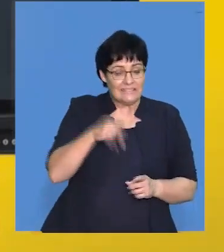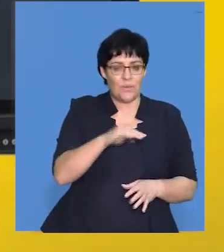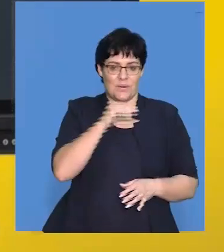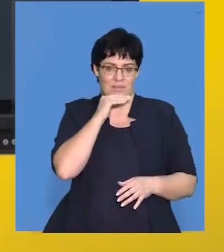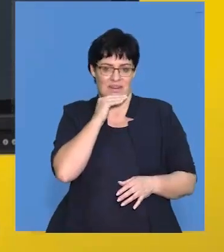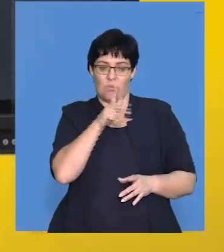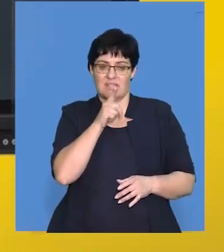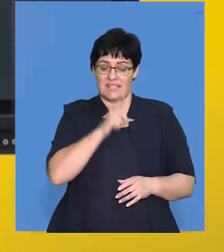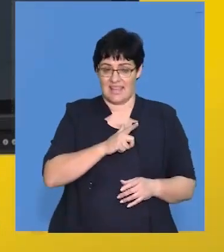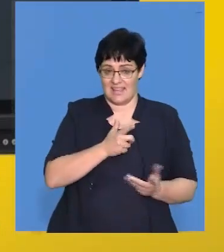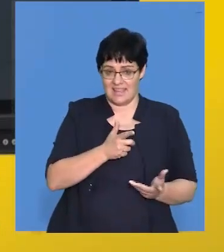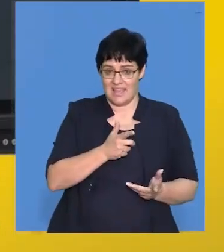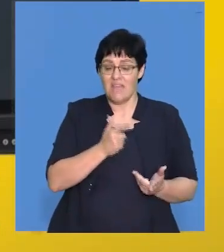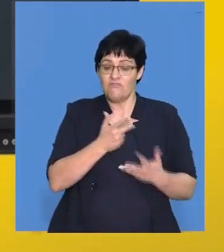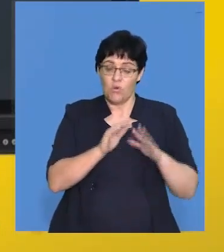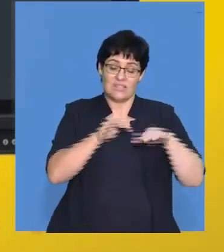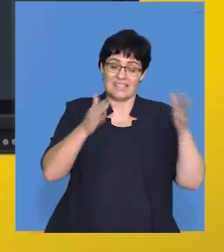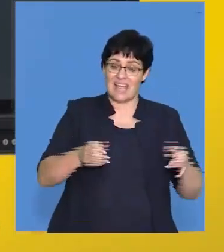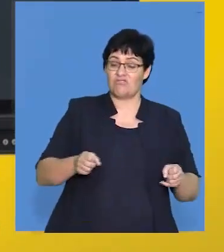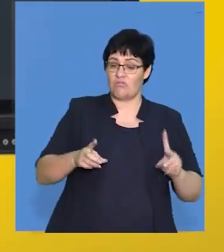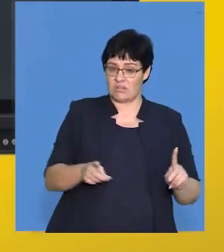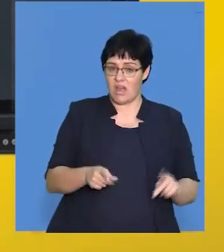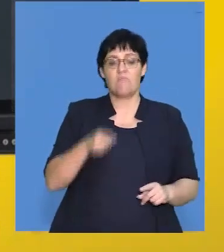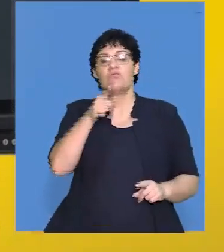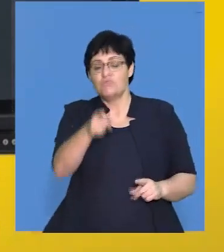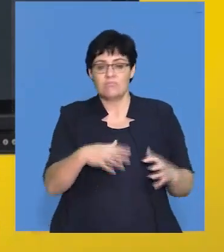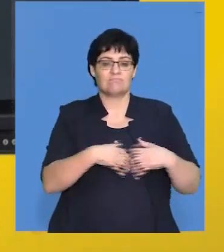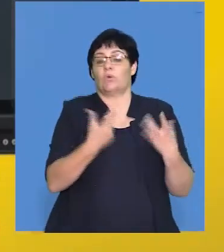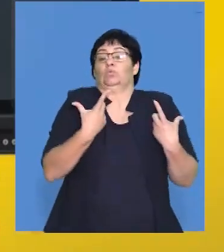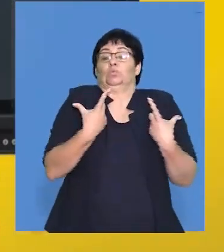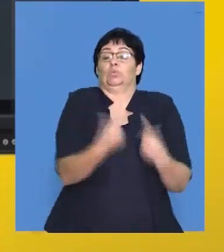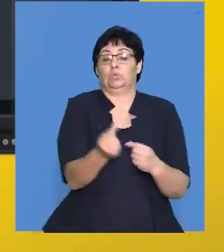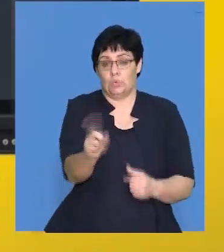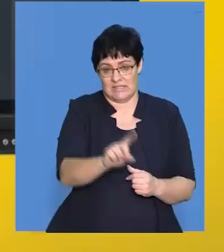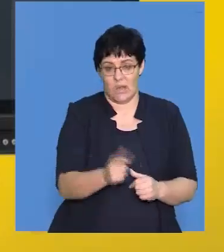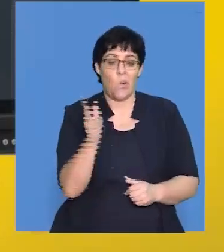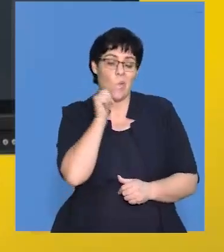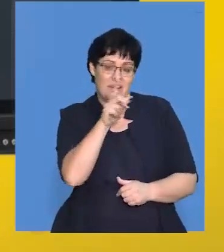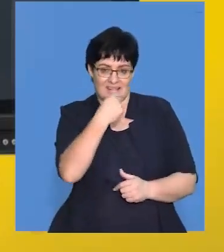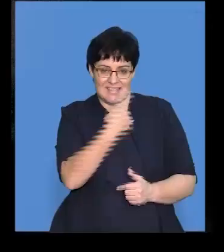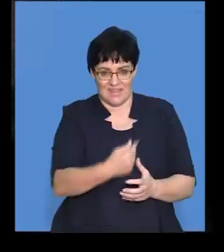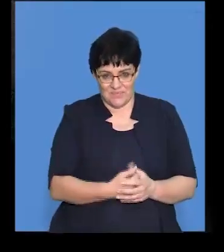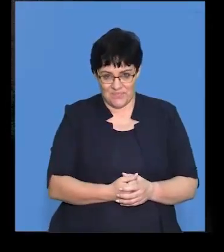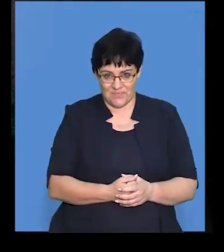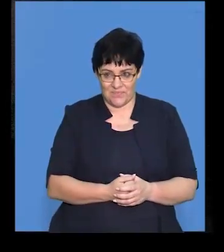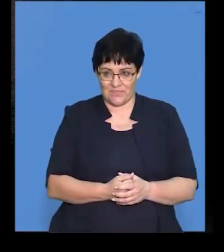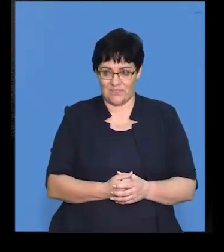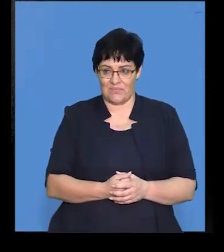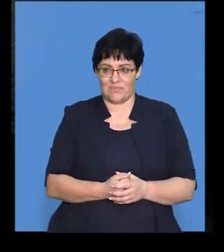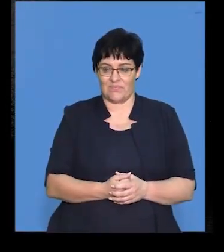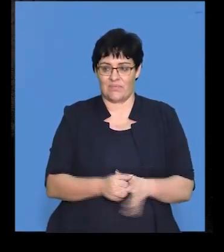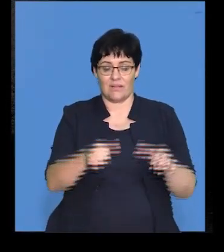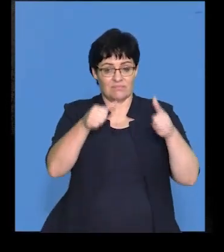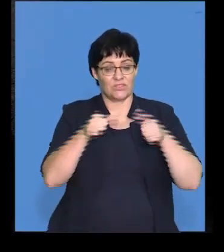means when they say, if you are a stage director, what would you make him do when he's saying these words?